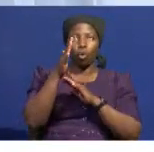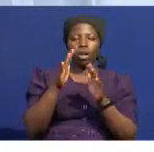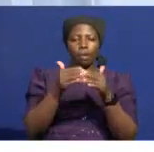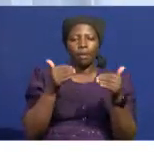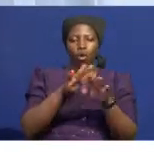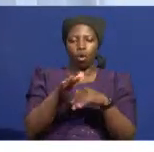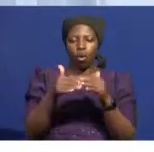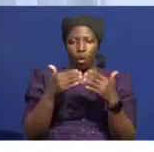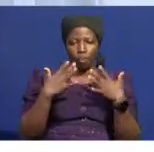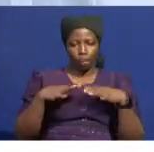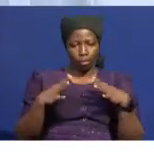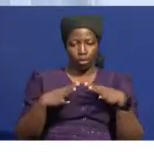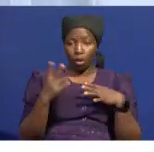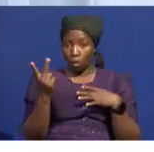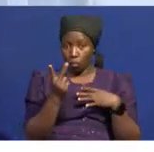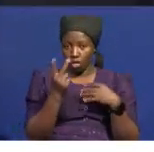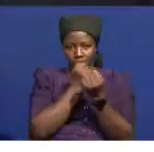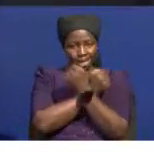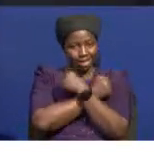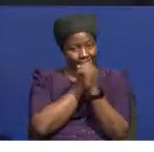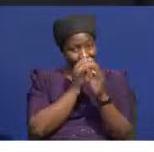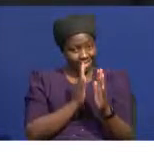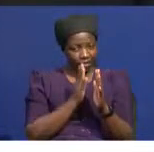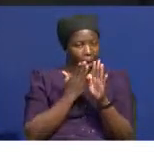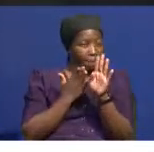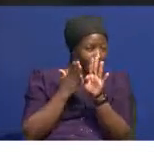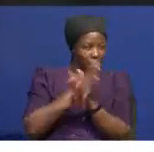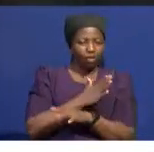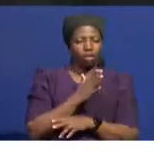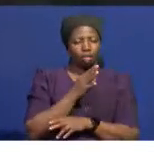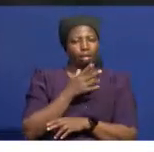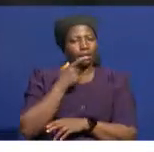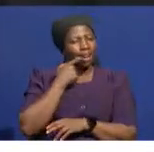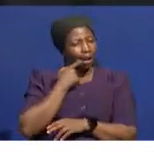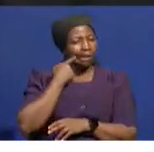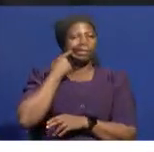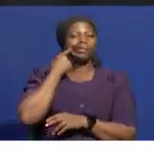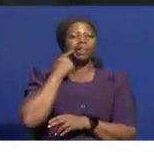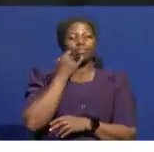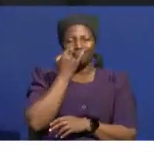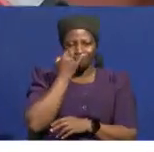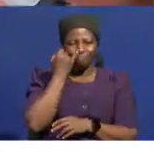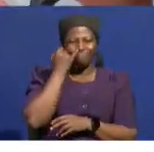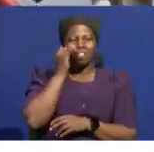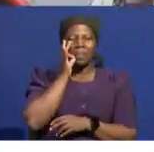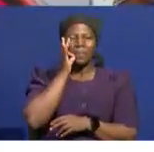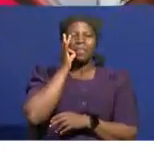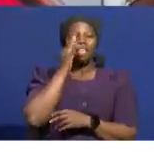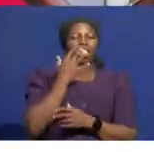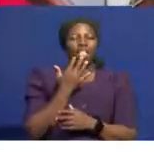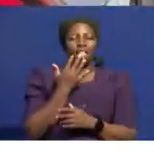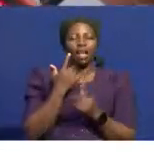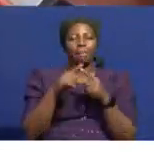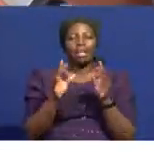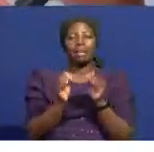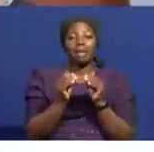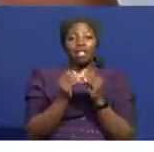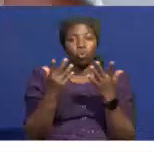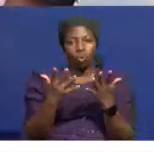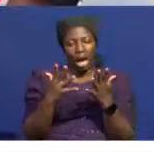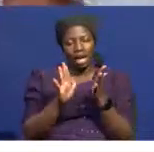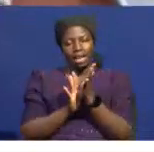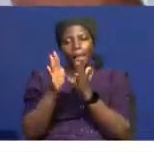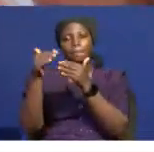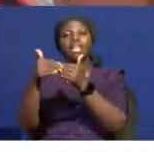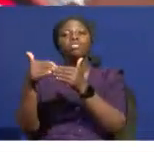The two lovebirds are reformed alcohol and drug addicts who met in 2021 at a community-based rehabilitation program